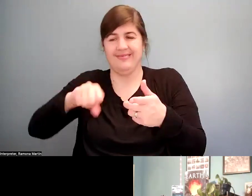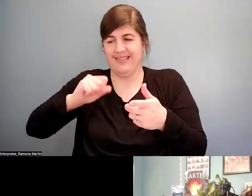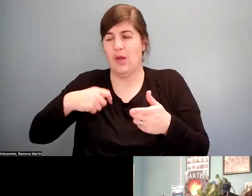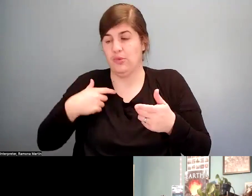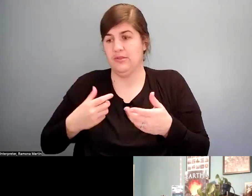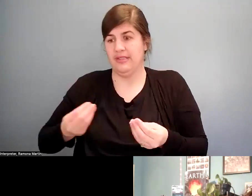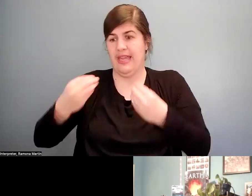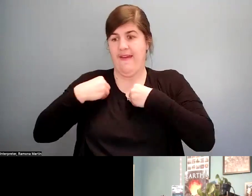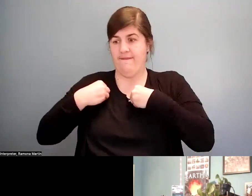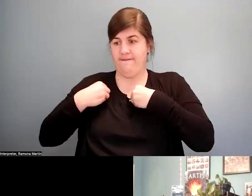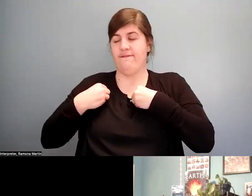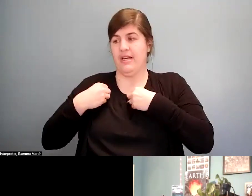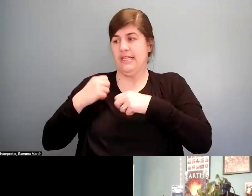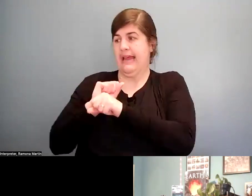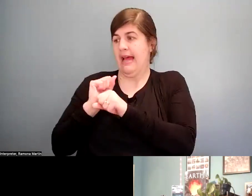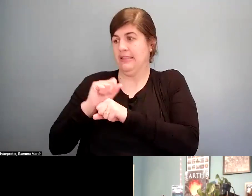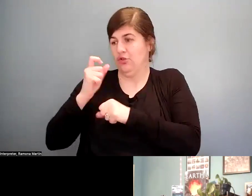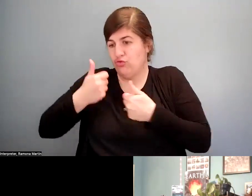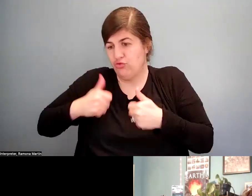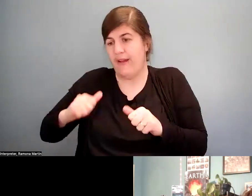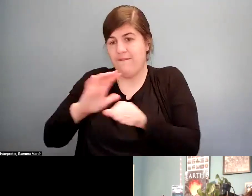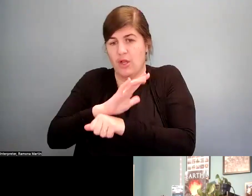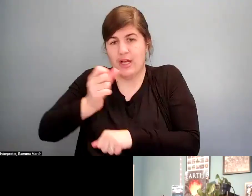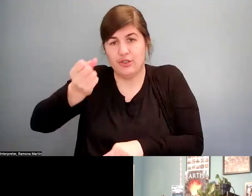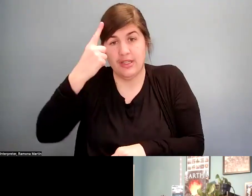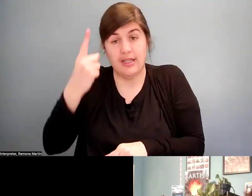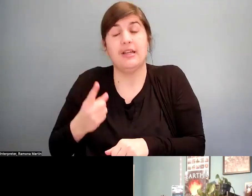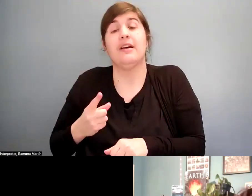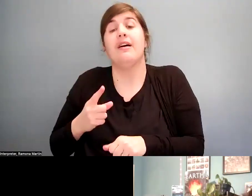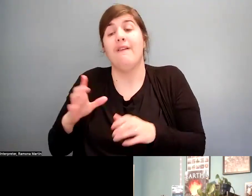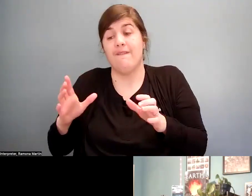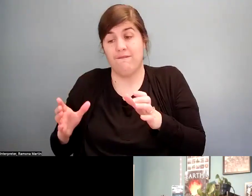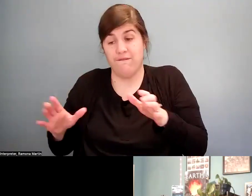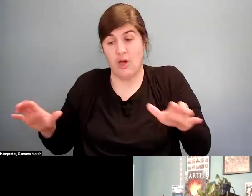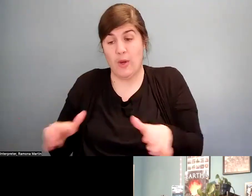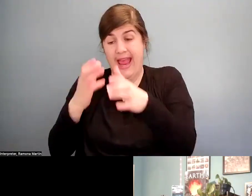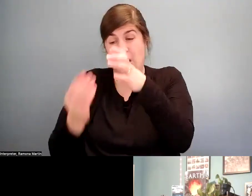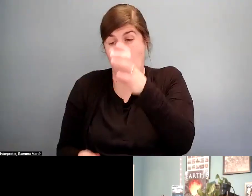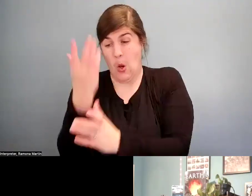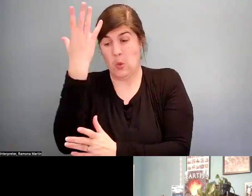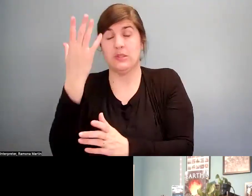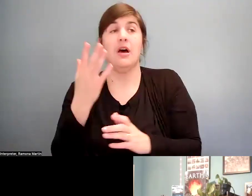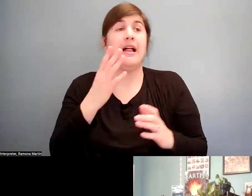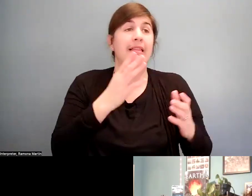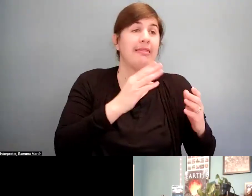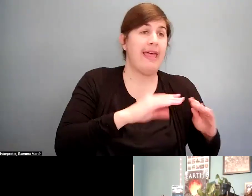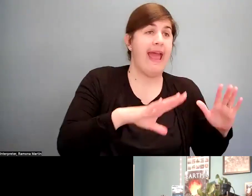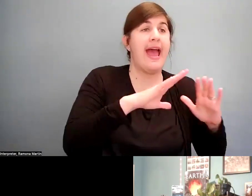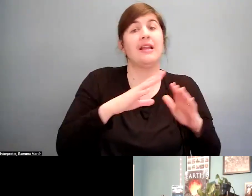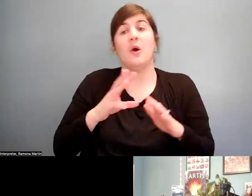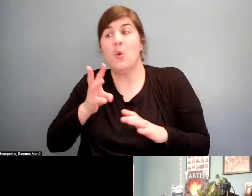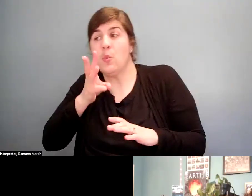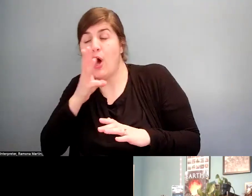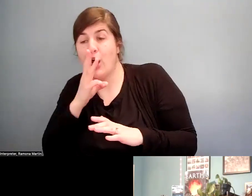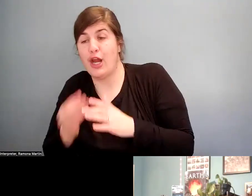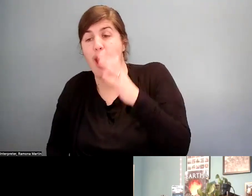for my PhD was, do volcanoes erupt explosively different underwater than they do on land? Because the main thing you